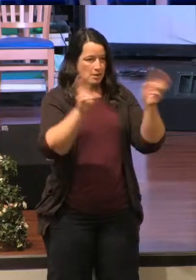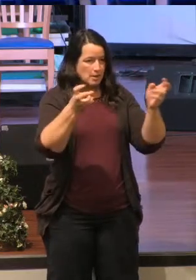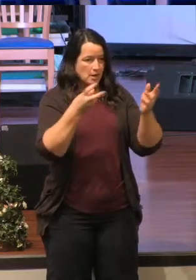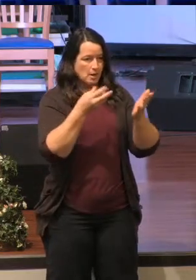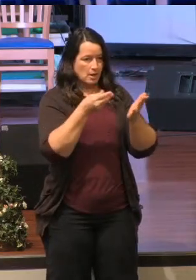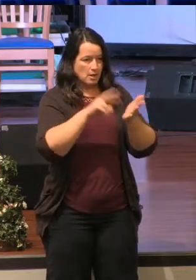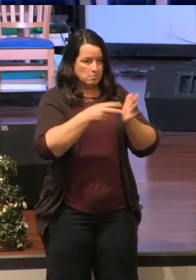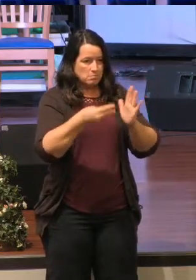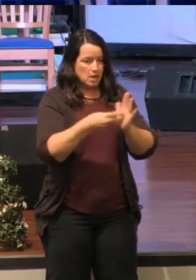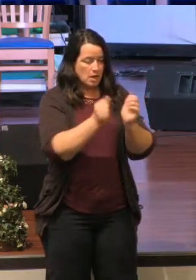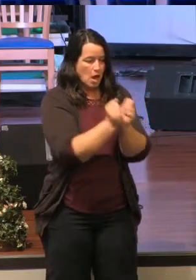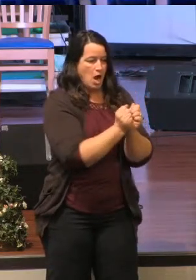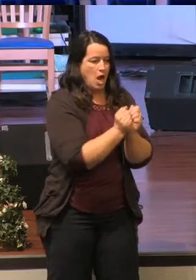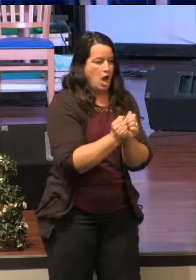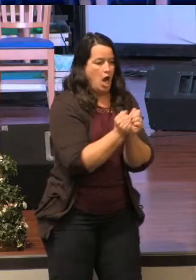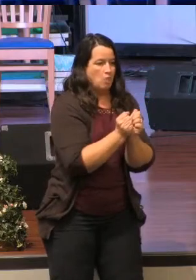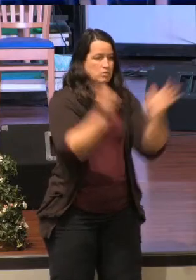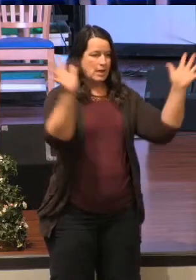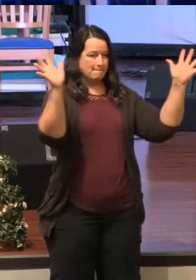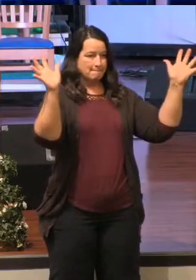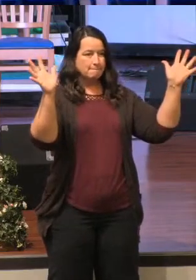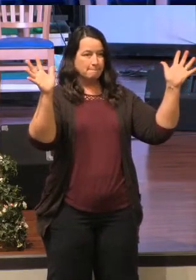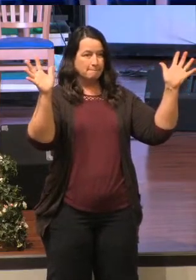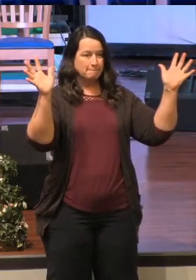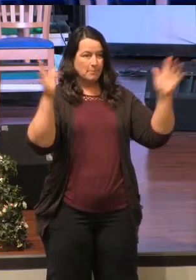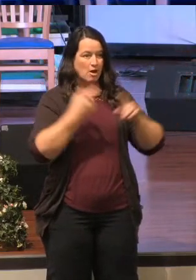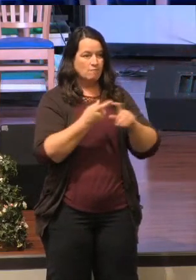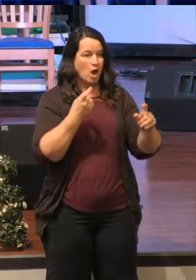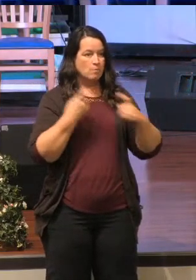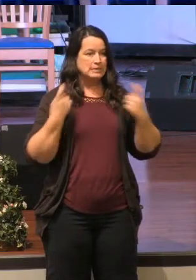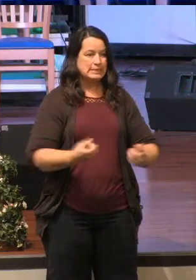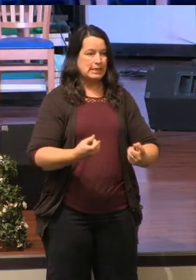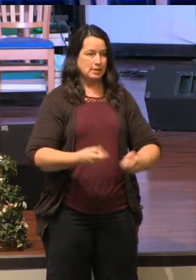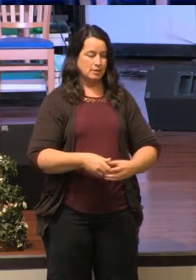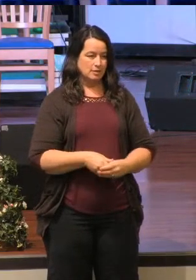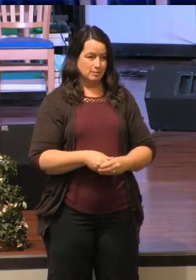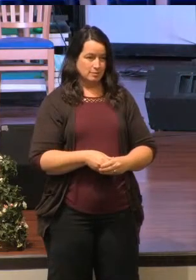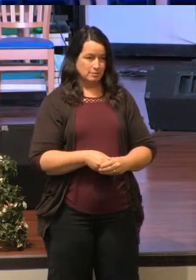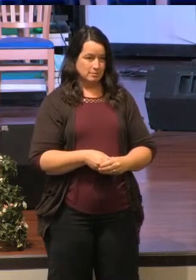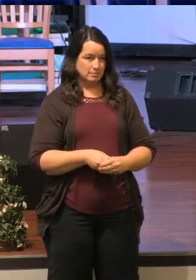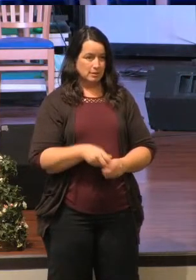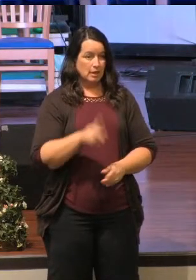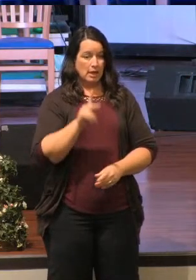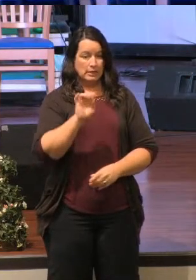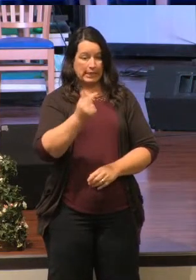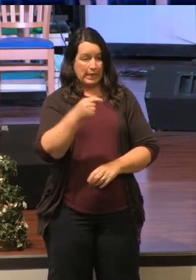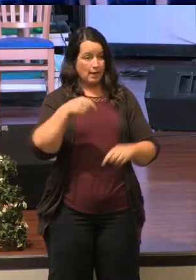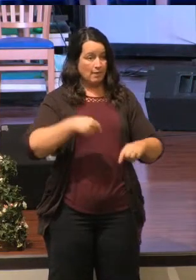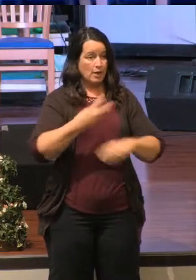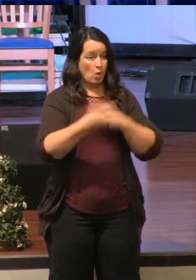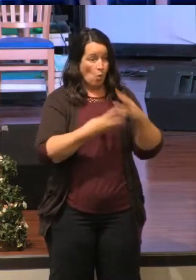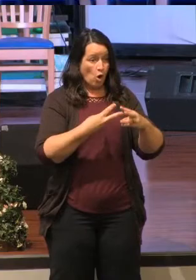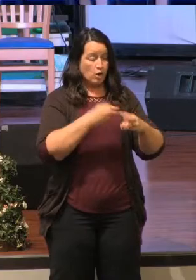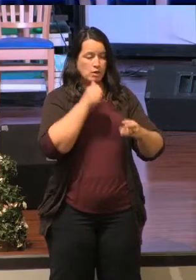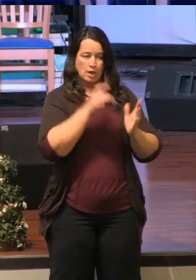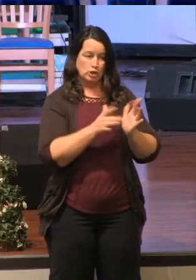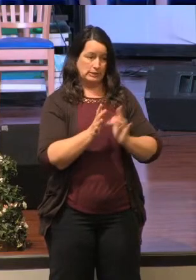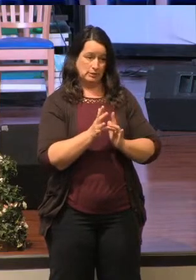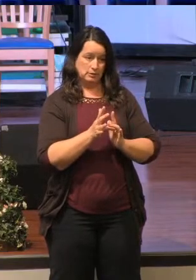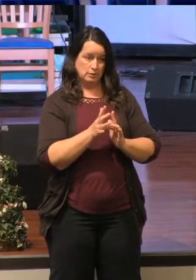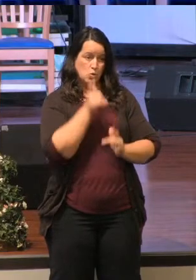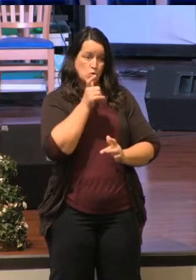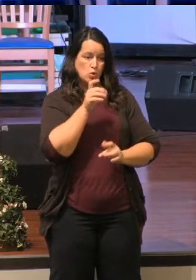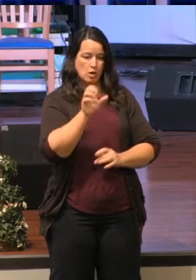slave market of sin. There is a king in this world whose name is not Jesus. He's actually the prince of the world. His name